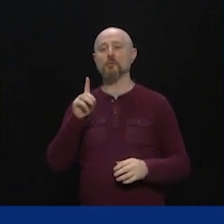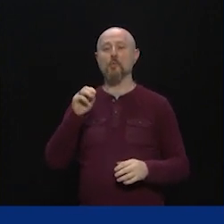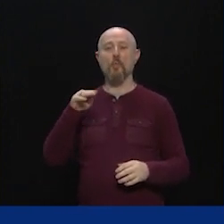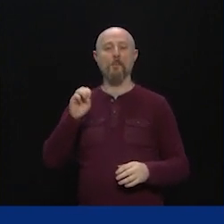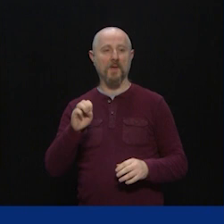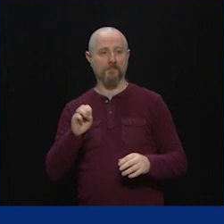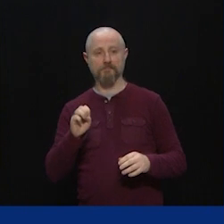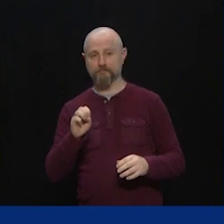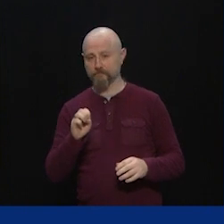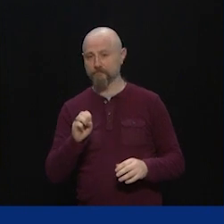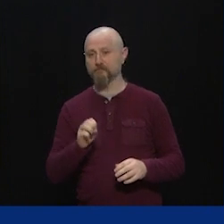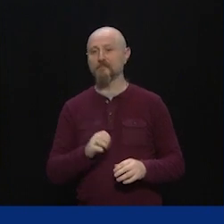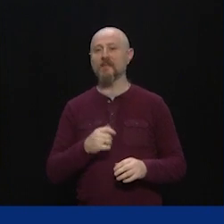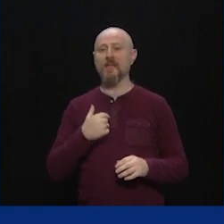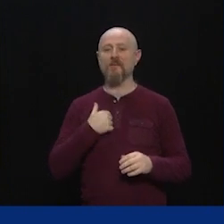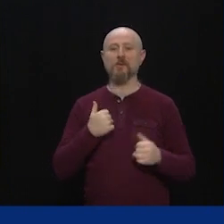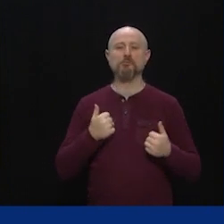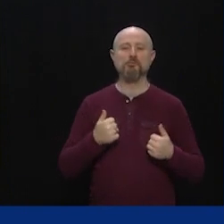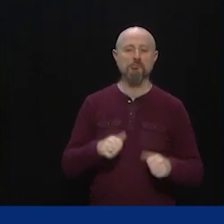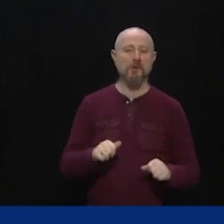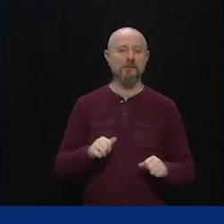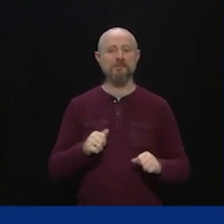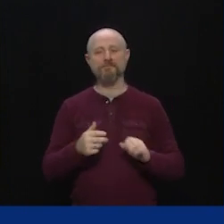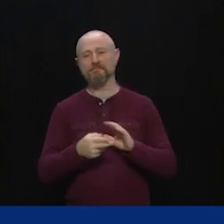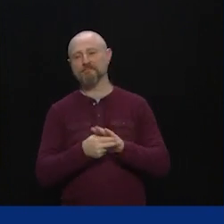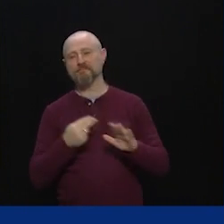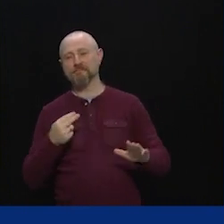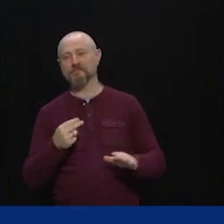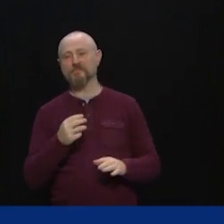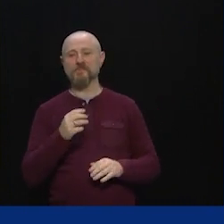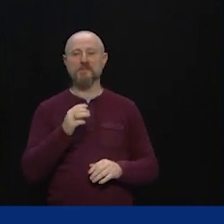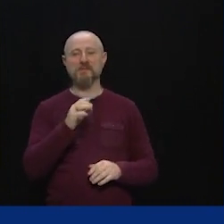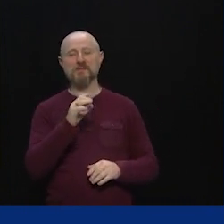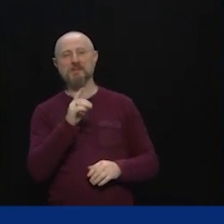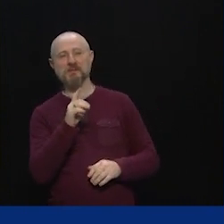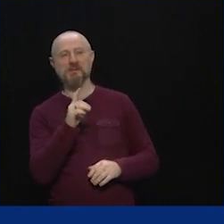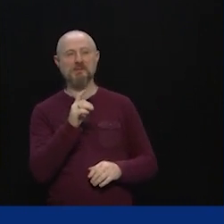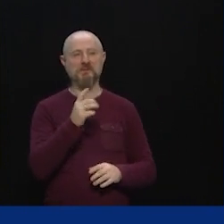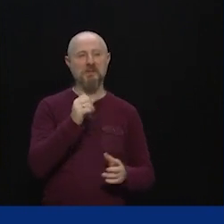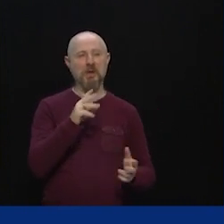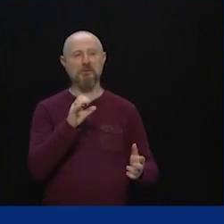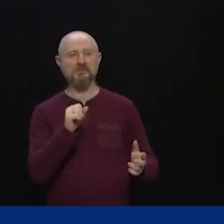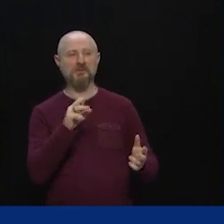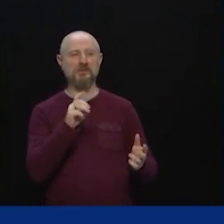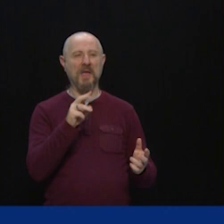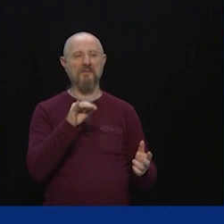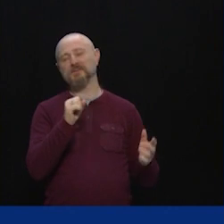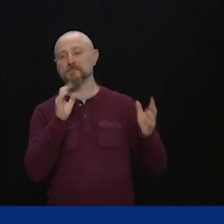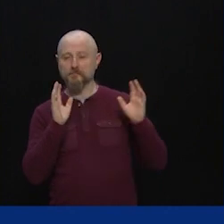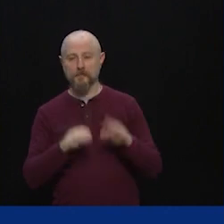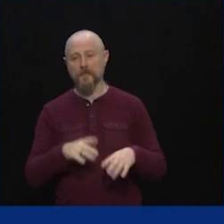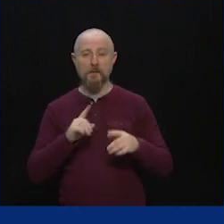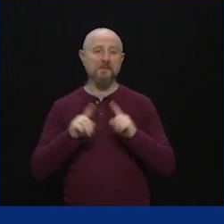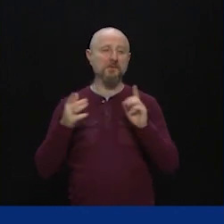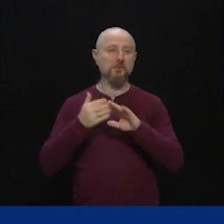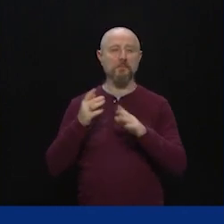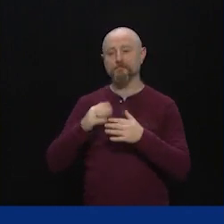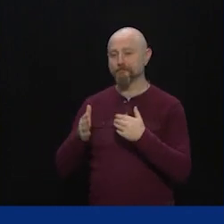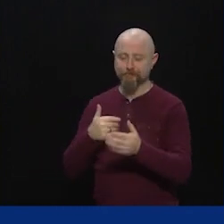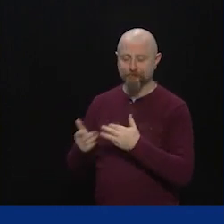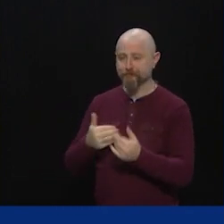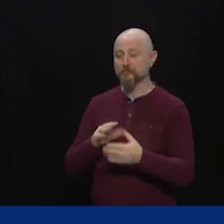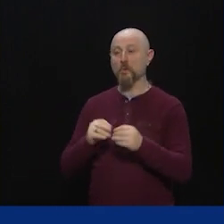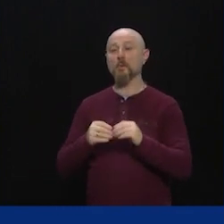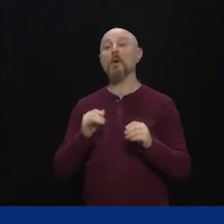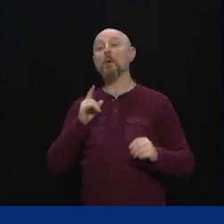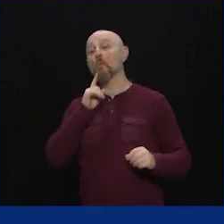Ernie Davis Dome, but that's another whole story. I'll get over it after all these years. I tried, but it is the Ernie Davis Field there. Tomorrow from 10 to 3,